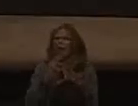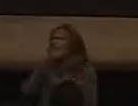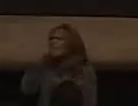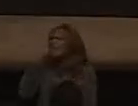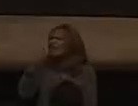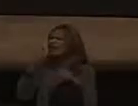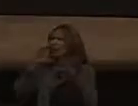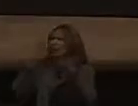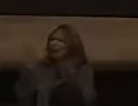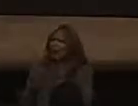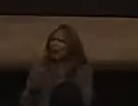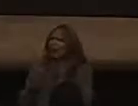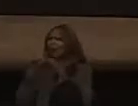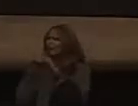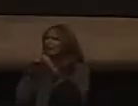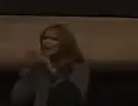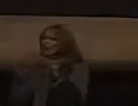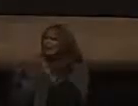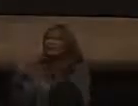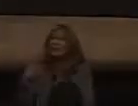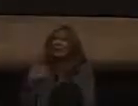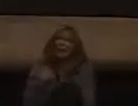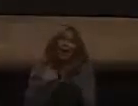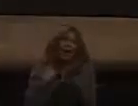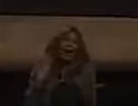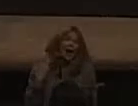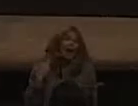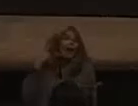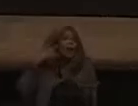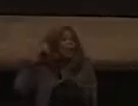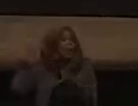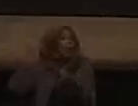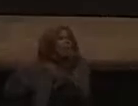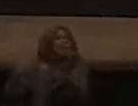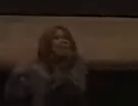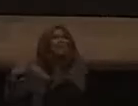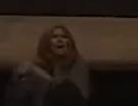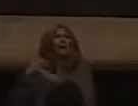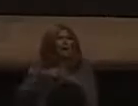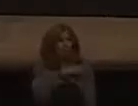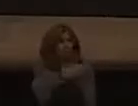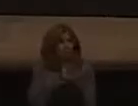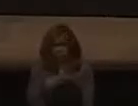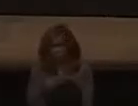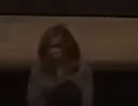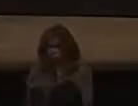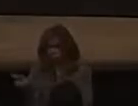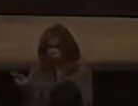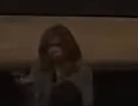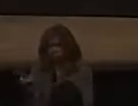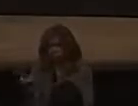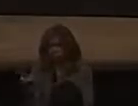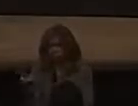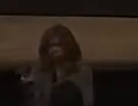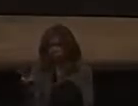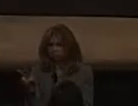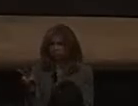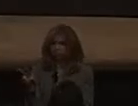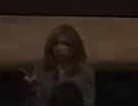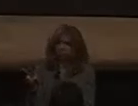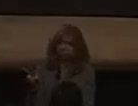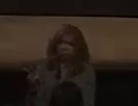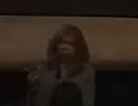accessibility initiatives you hear about, but I think some of the realities on the ground are the fact that you have cities that are older